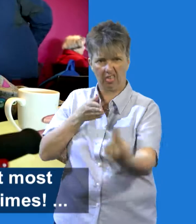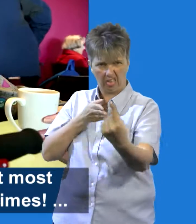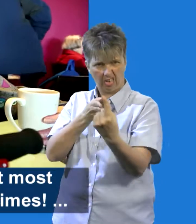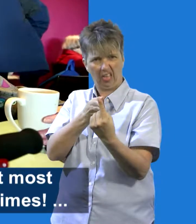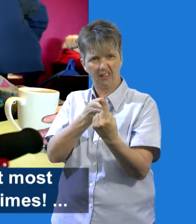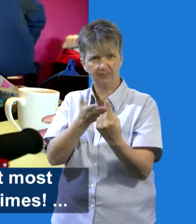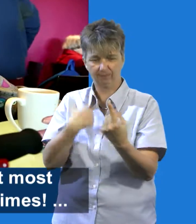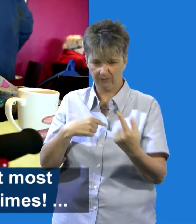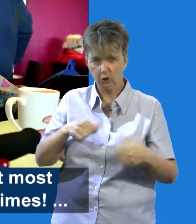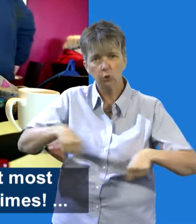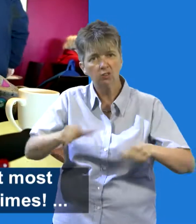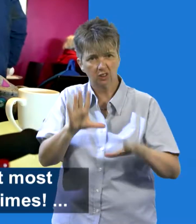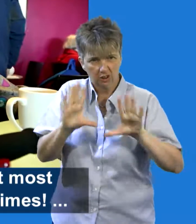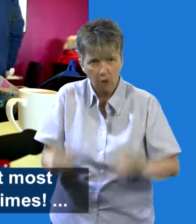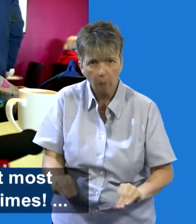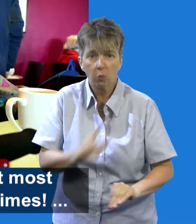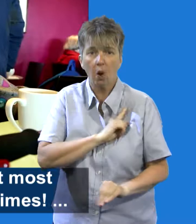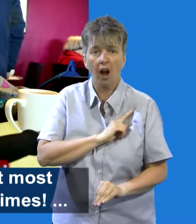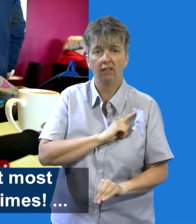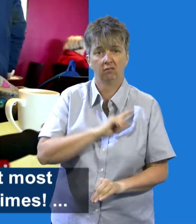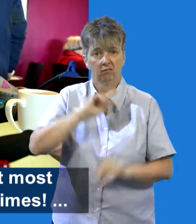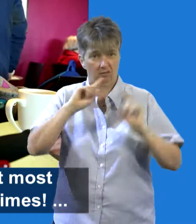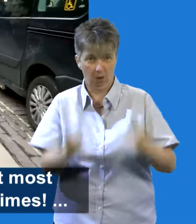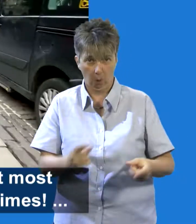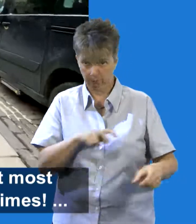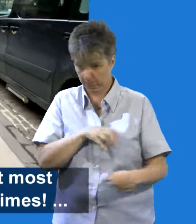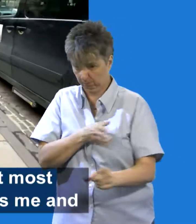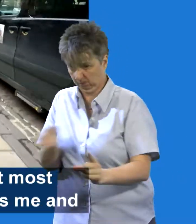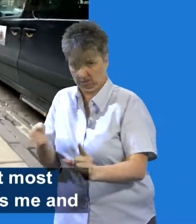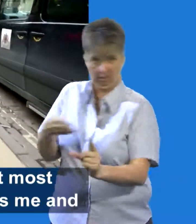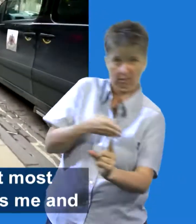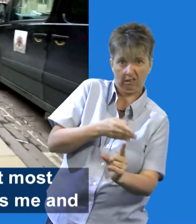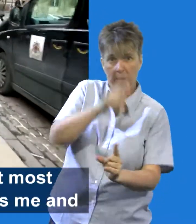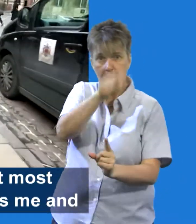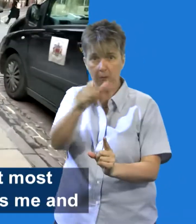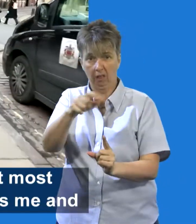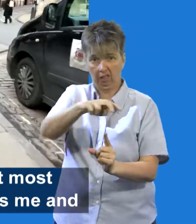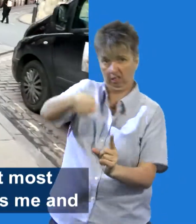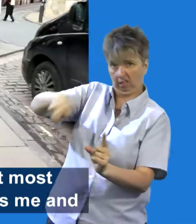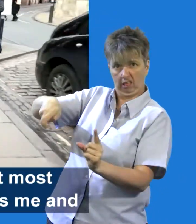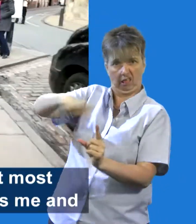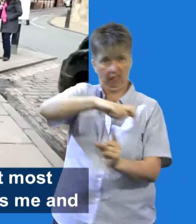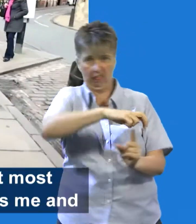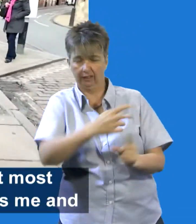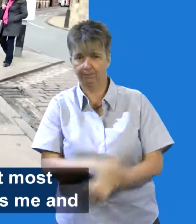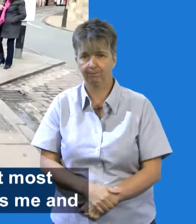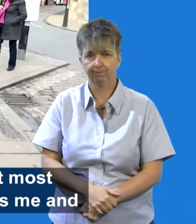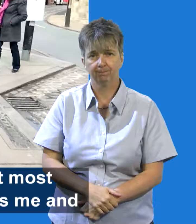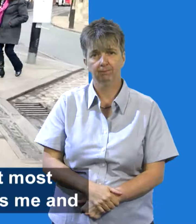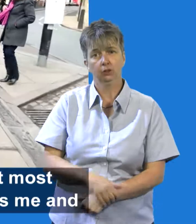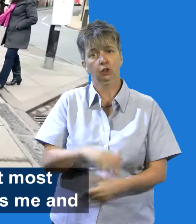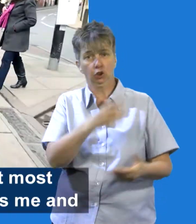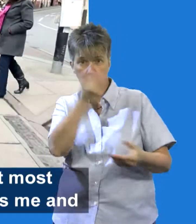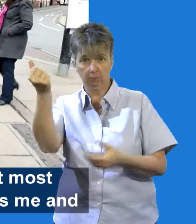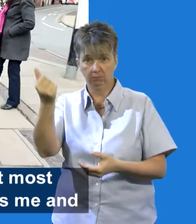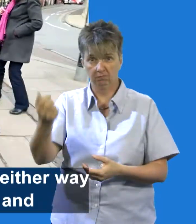day, I will get out the way, but most people don't even see me sometimes. I've had people walking towards me and I've stopped because I can't go